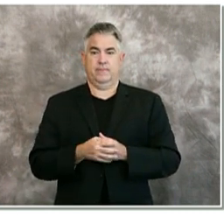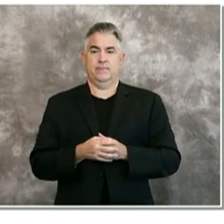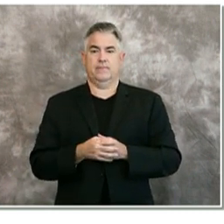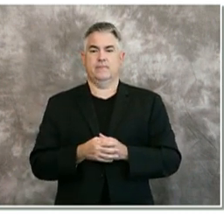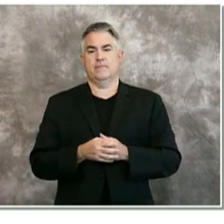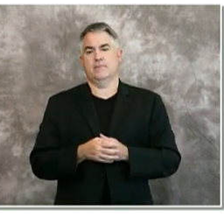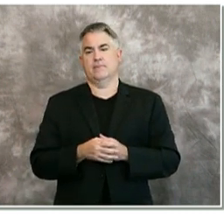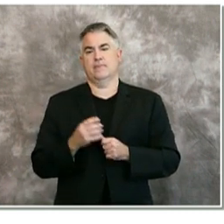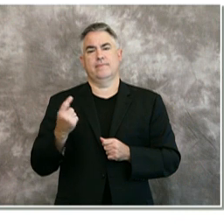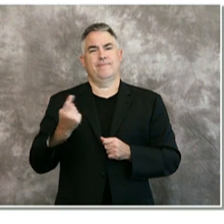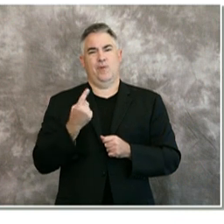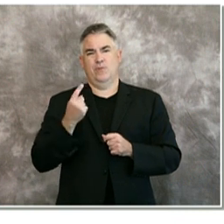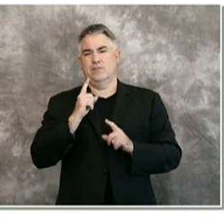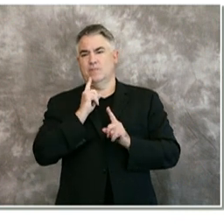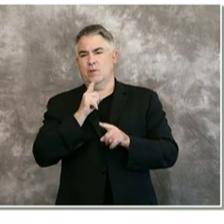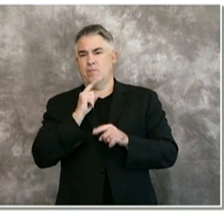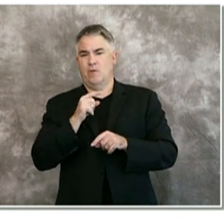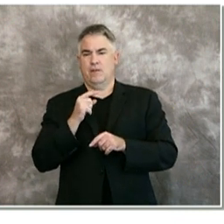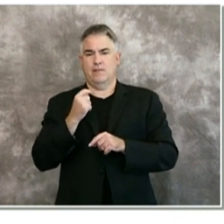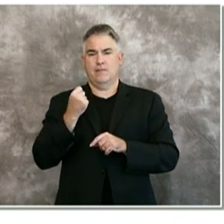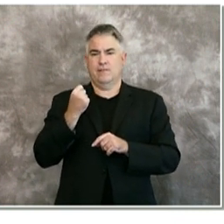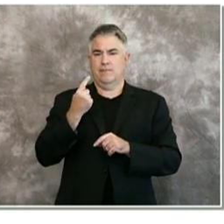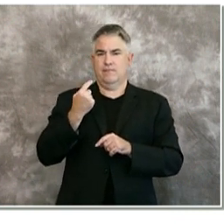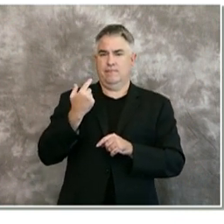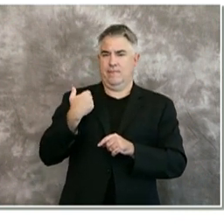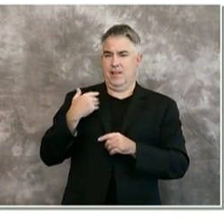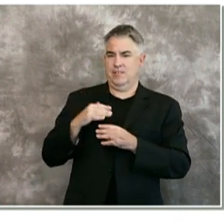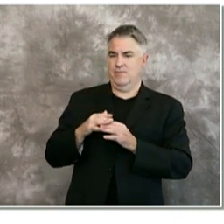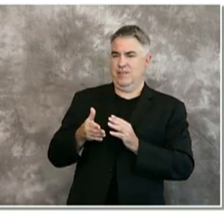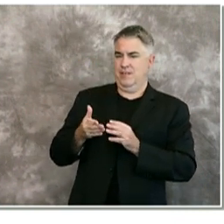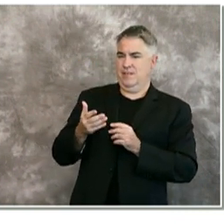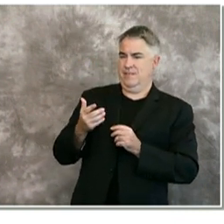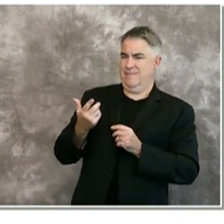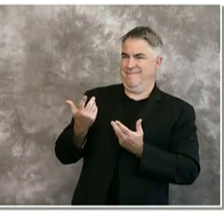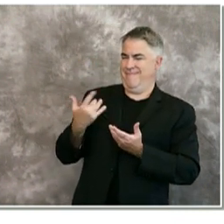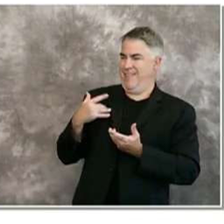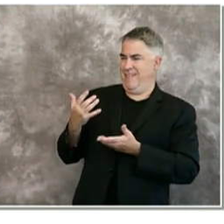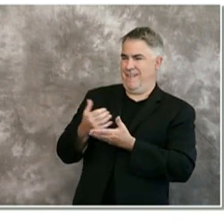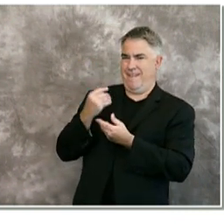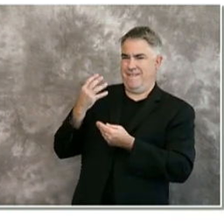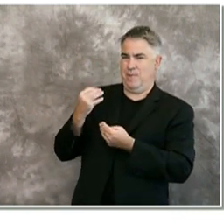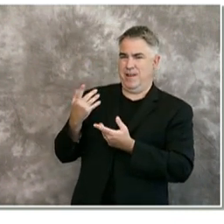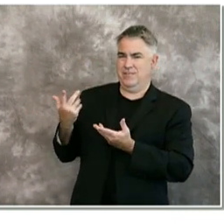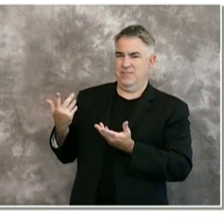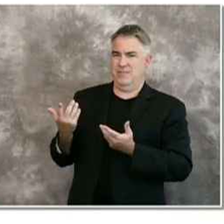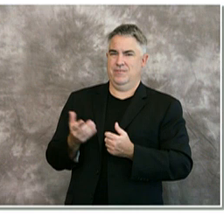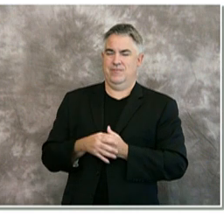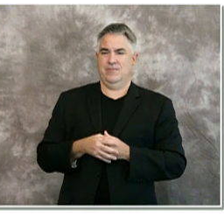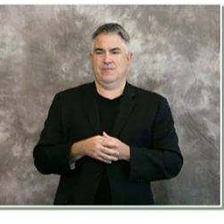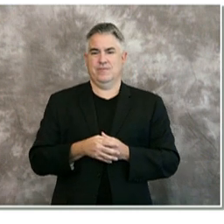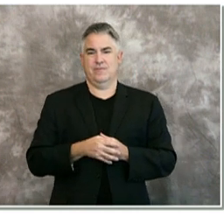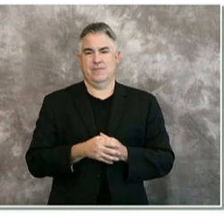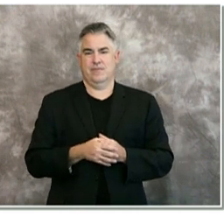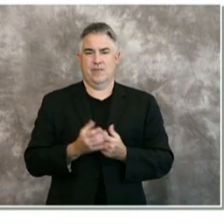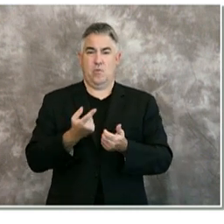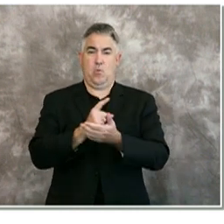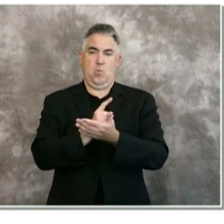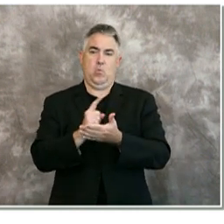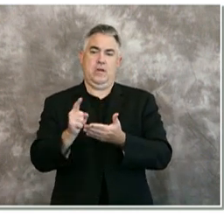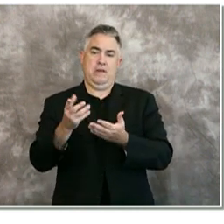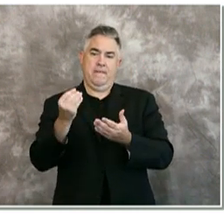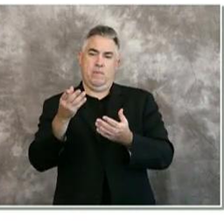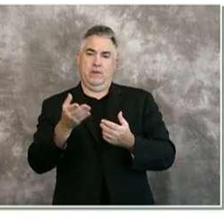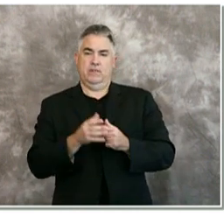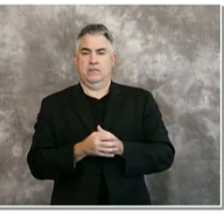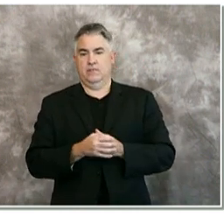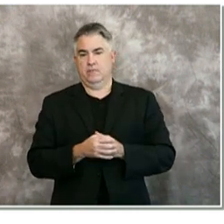always reported, on the weekends we don't, the deaths aren't reported, so we see them during the week, usually